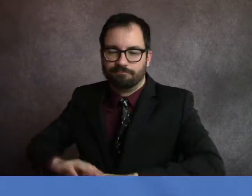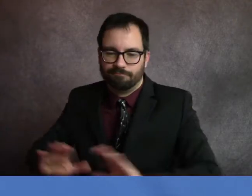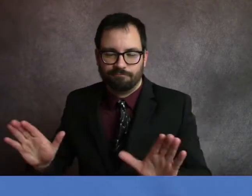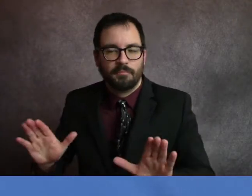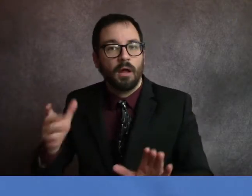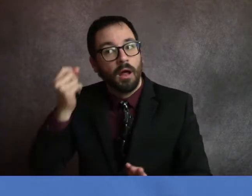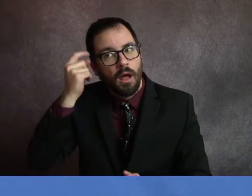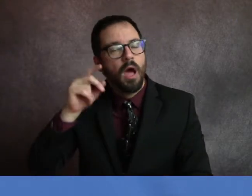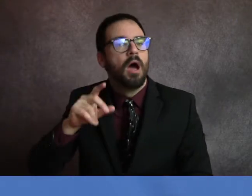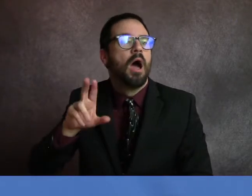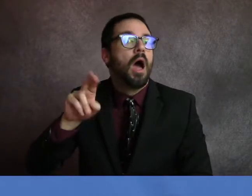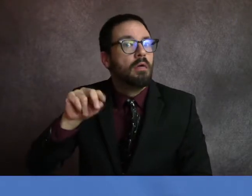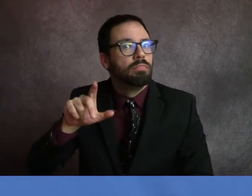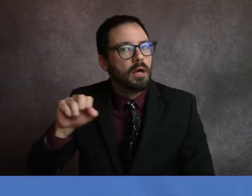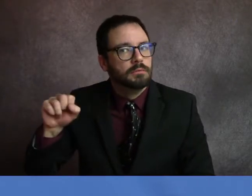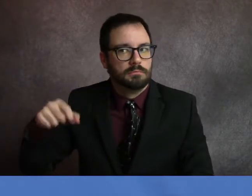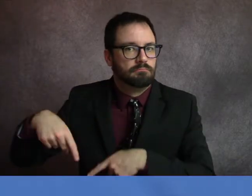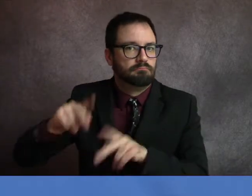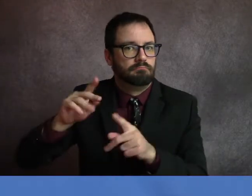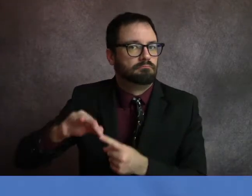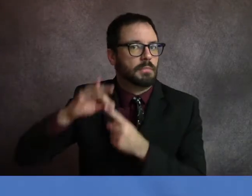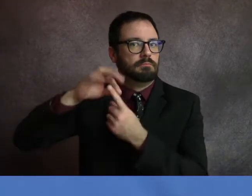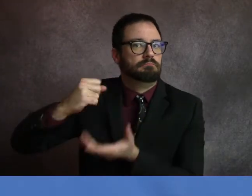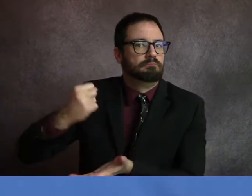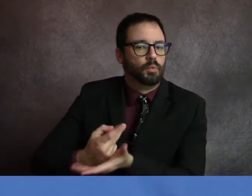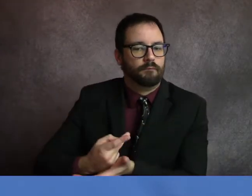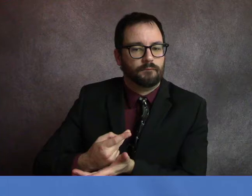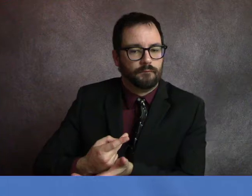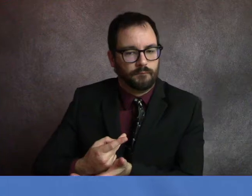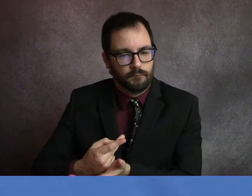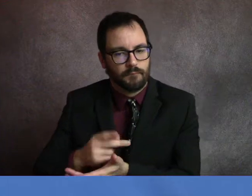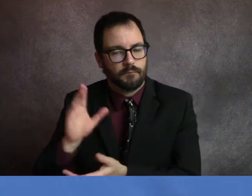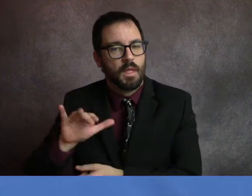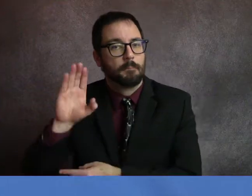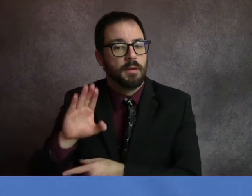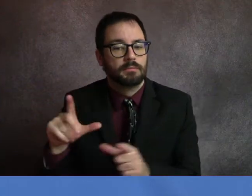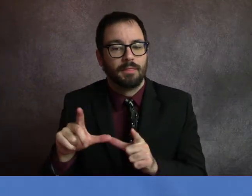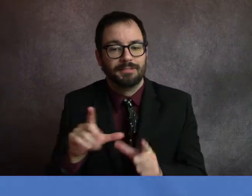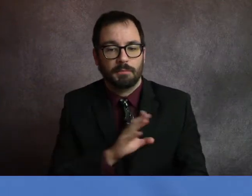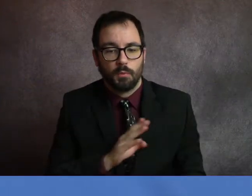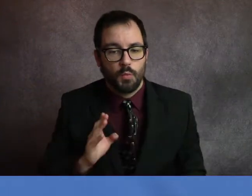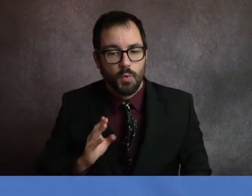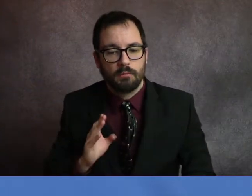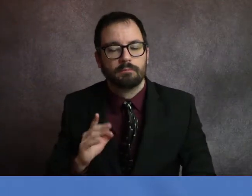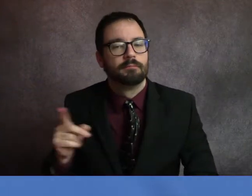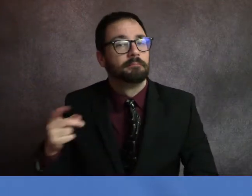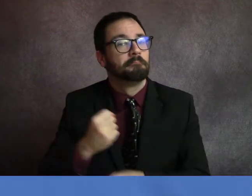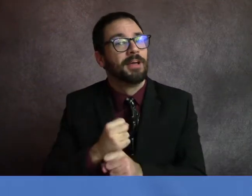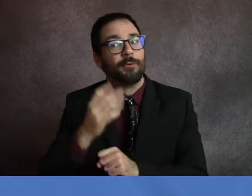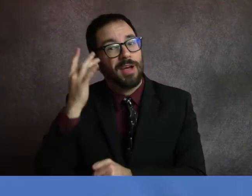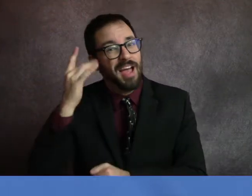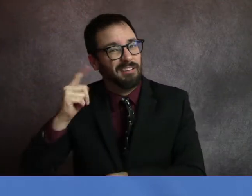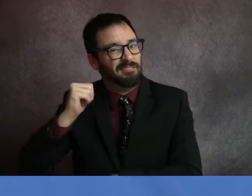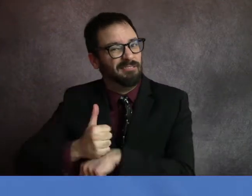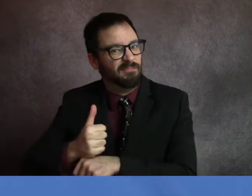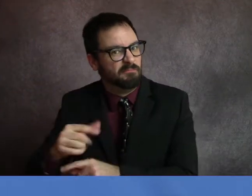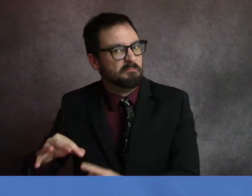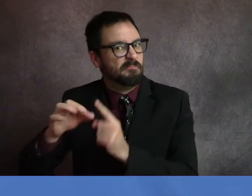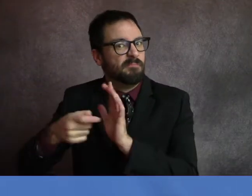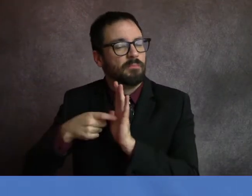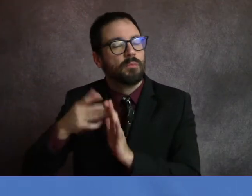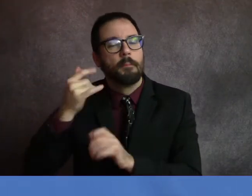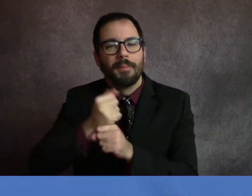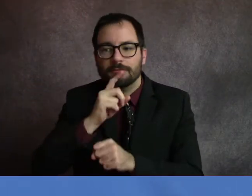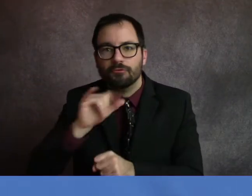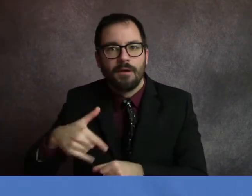Board. That's to ensure materials are in place to protect both staff and customers. I know that many people have concerns